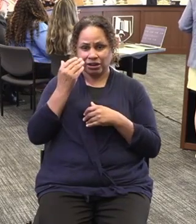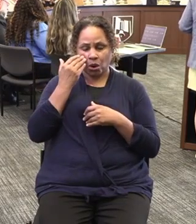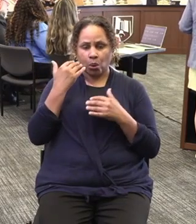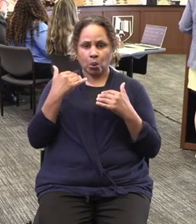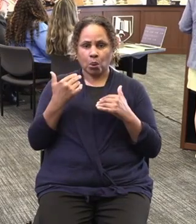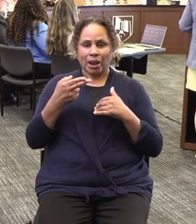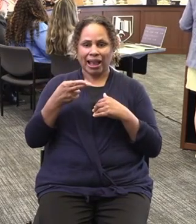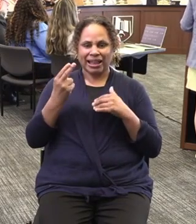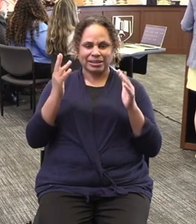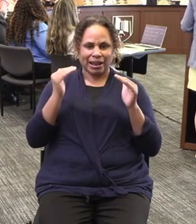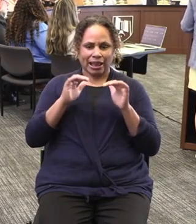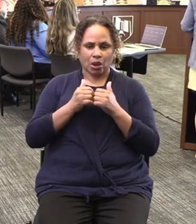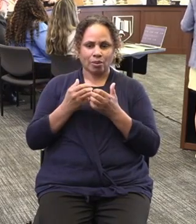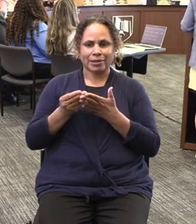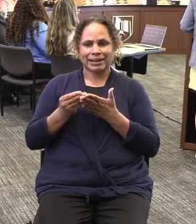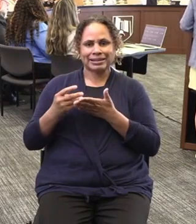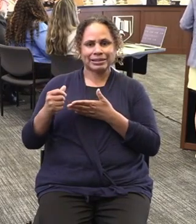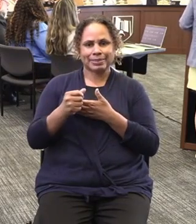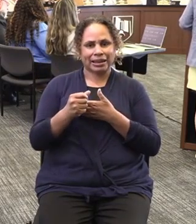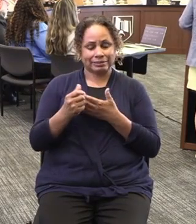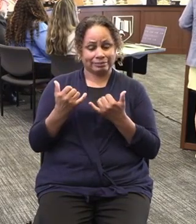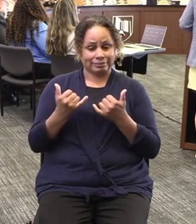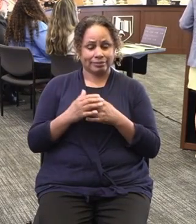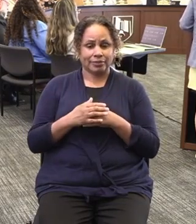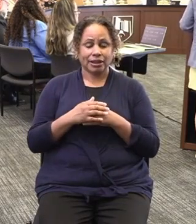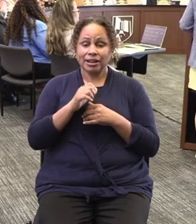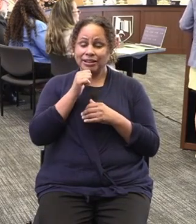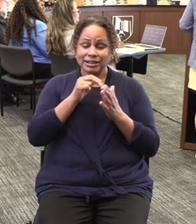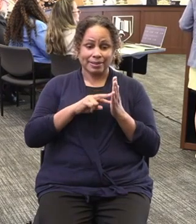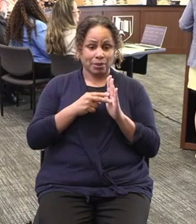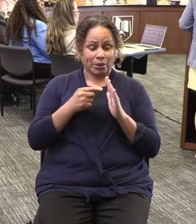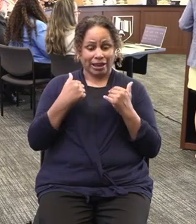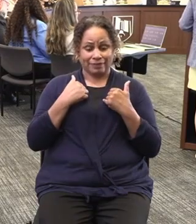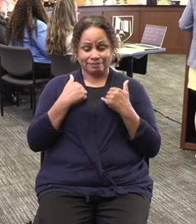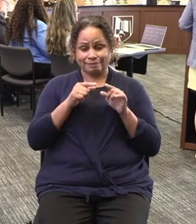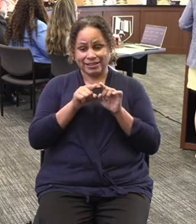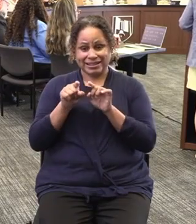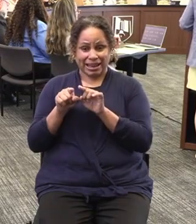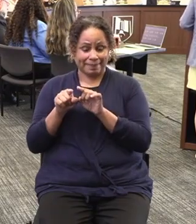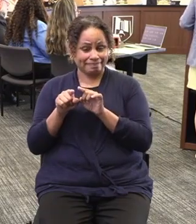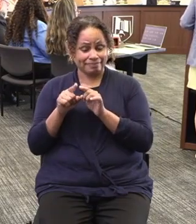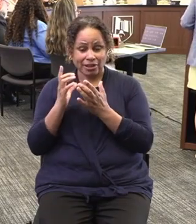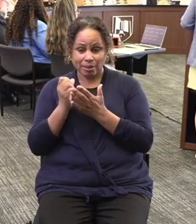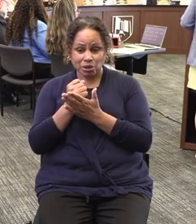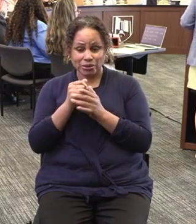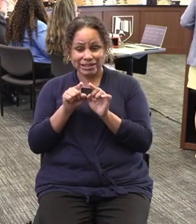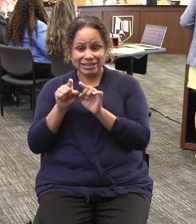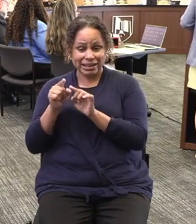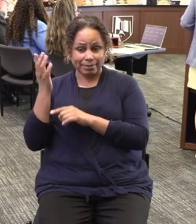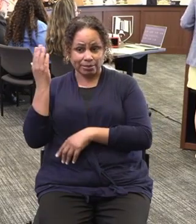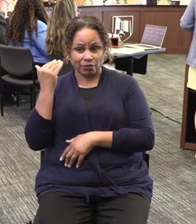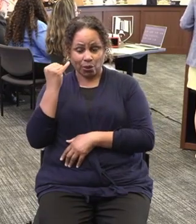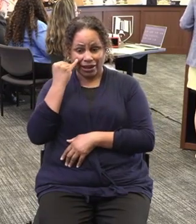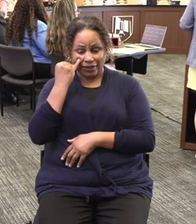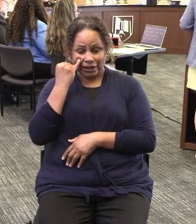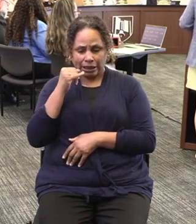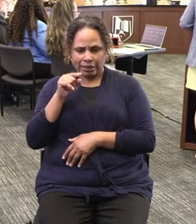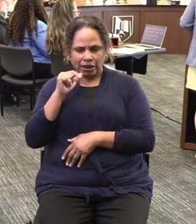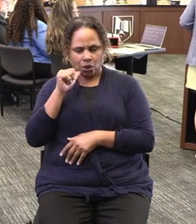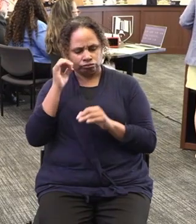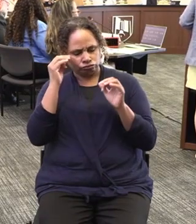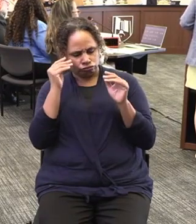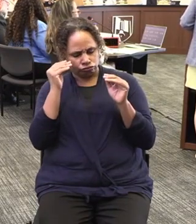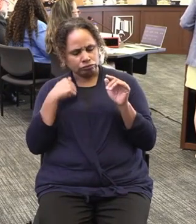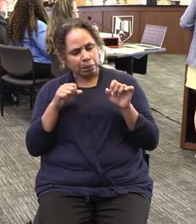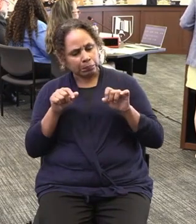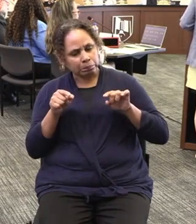days. That means that we don't have the same window that we used to. If JJC is not visible very, very early, we're not even